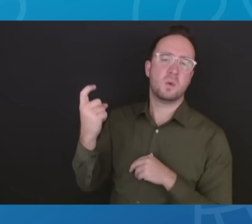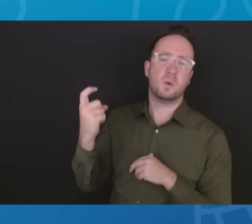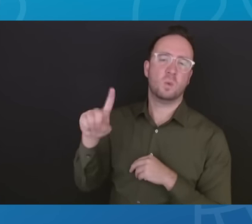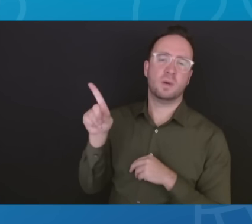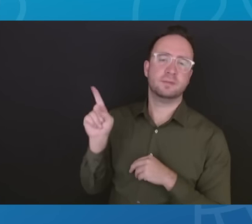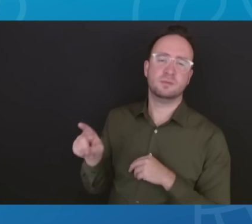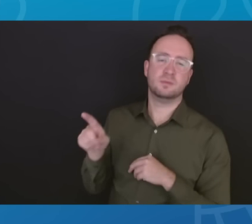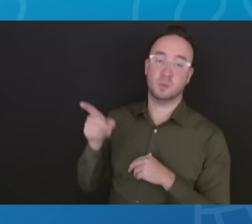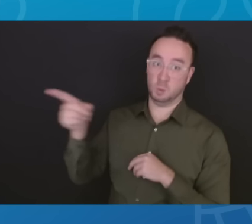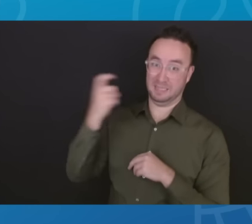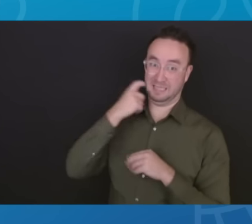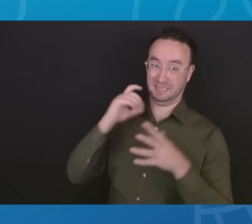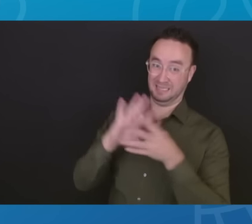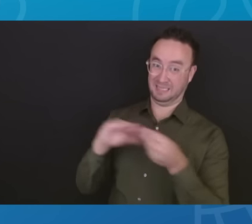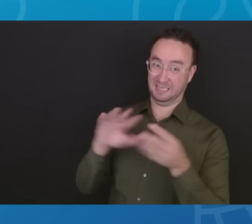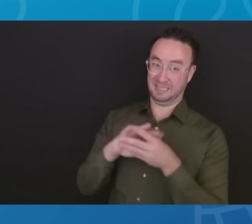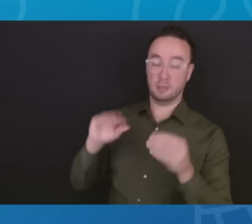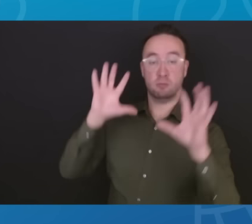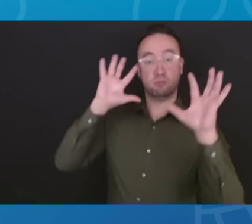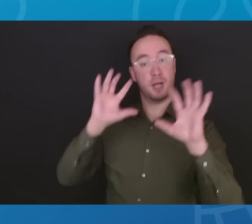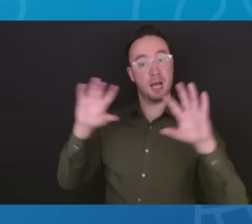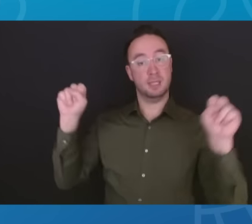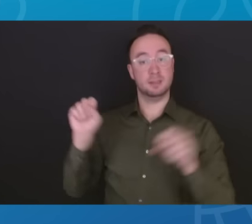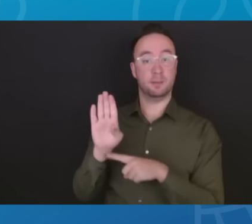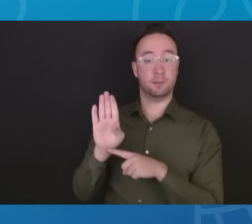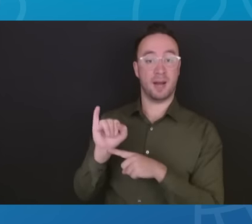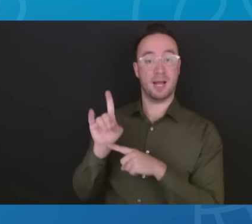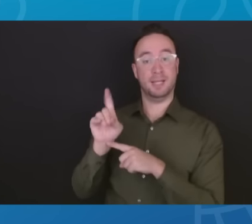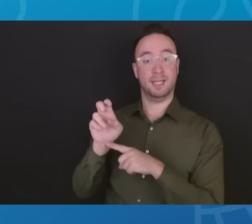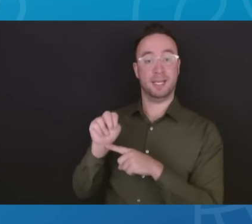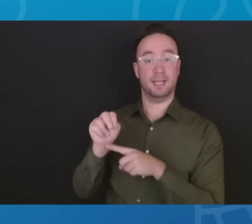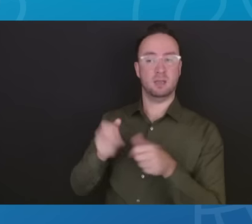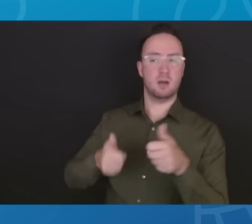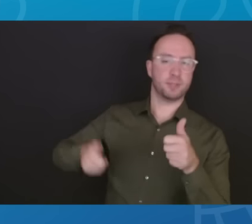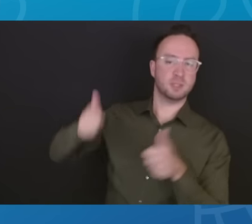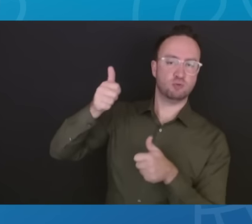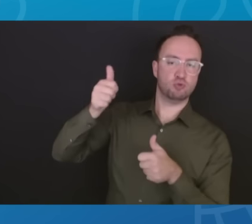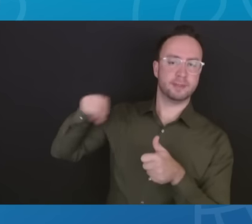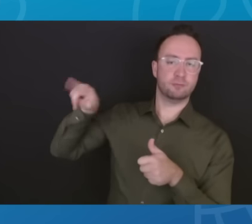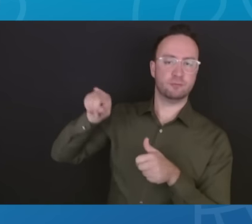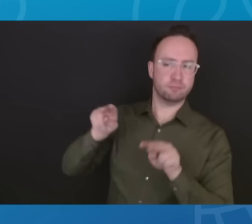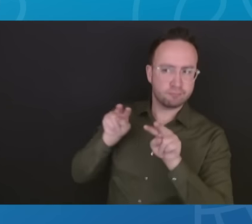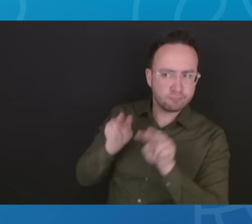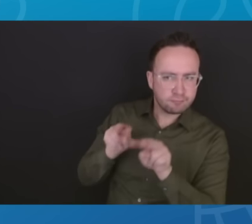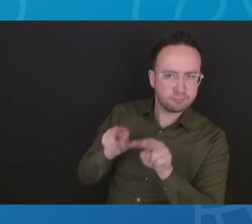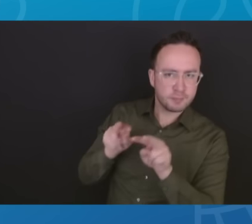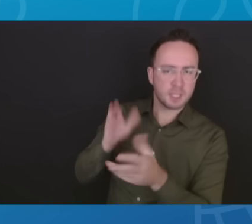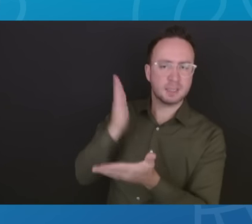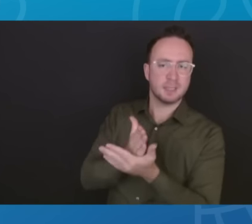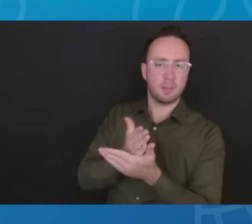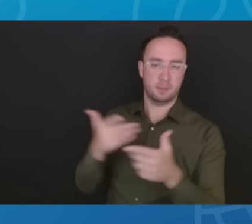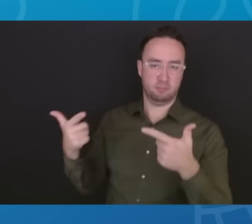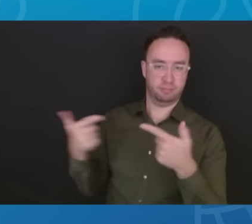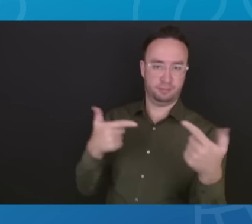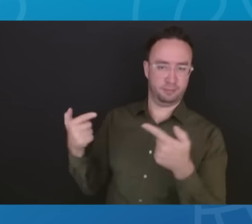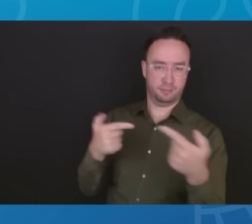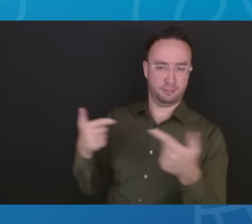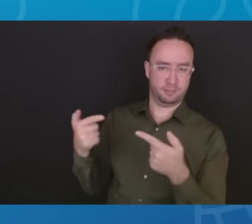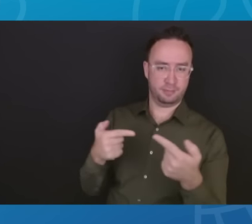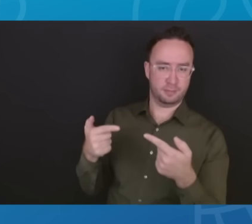continues to work towards a ceasefire. You gave, you know, readouts, or actually you didn't give full readouts, but you noted the phone calls